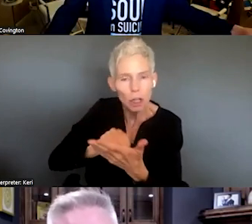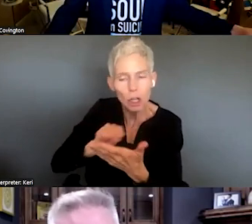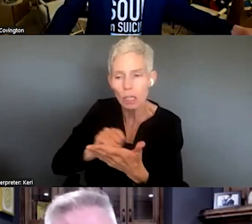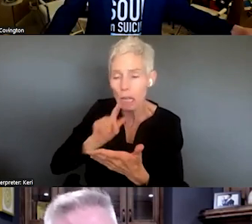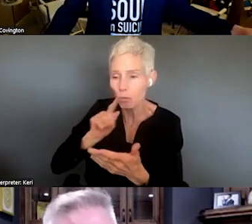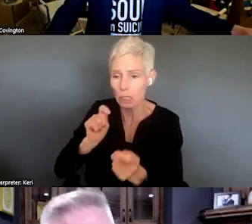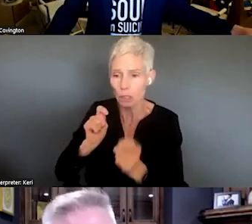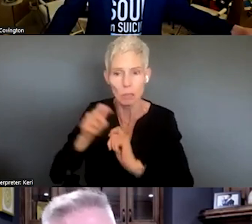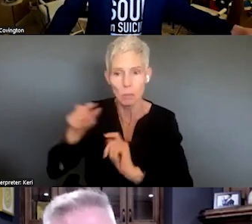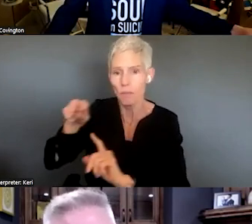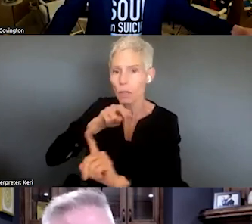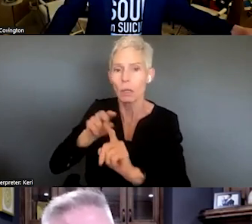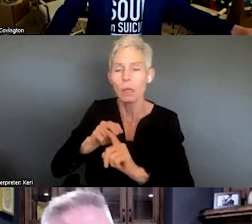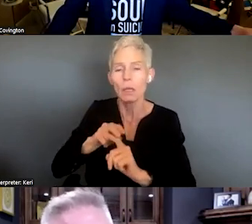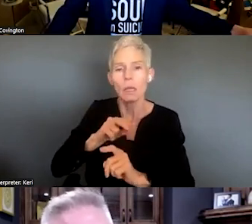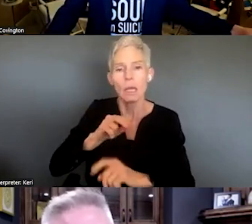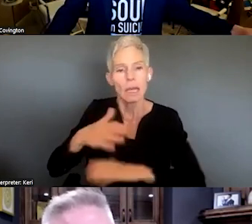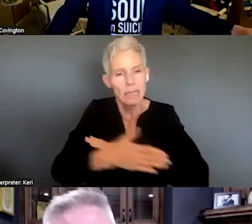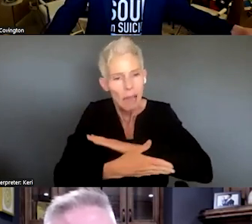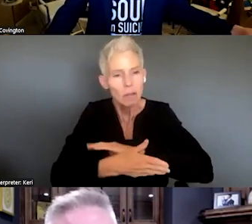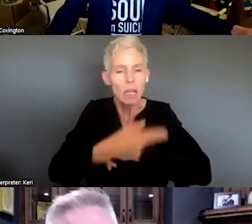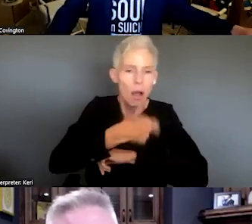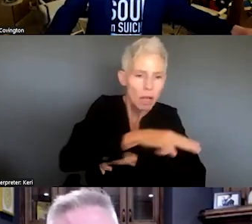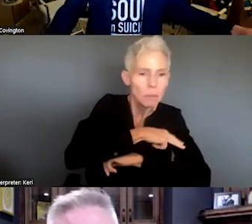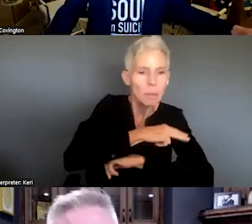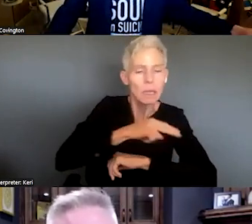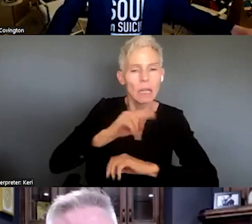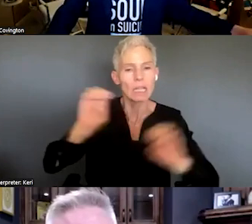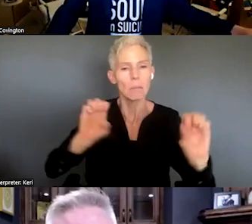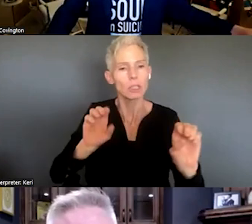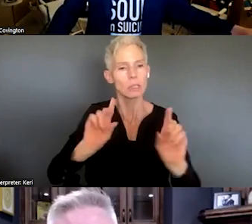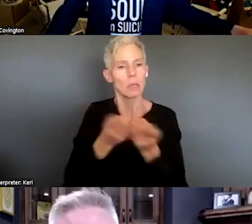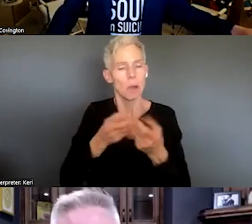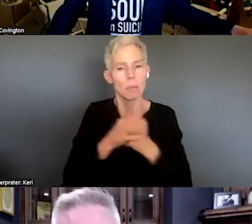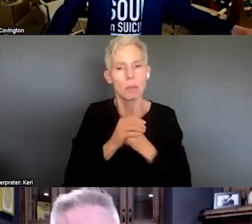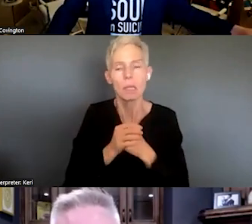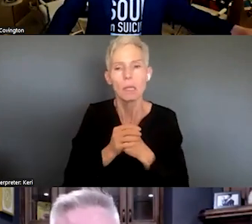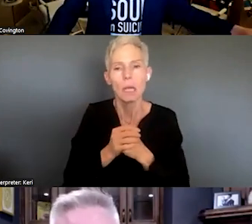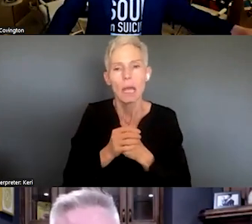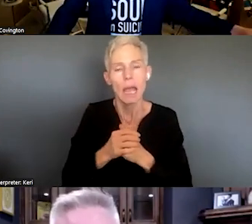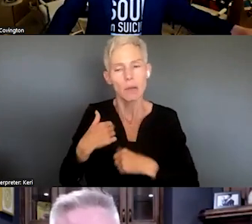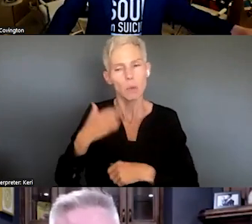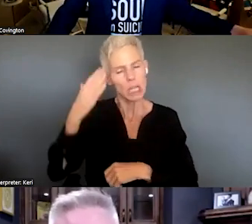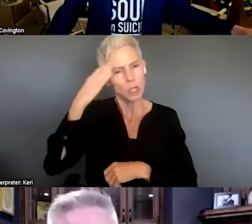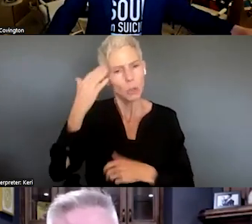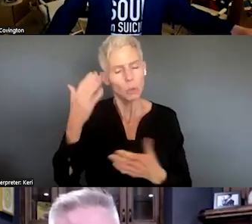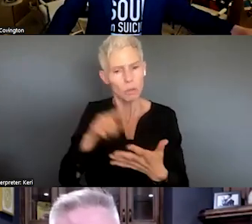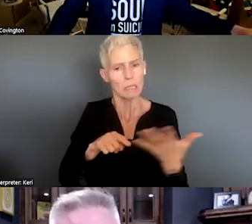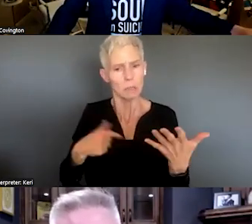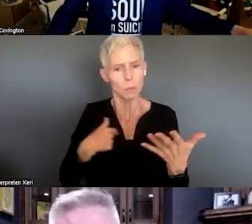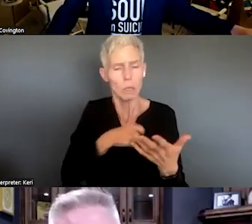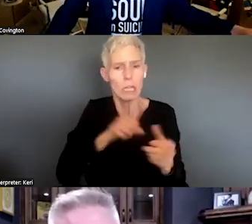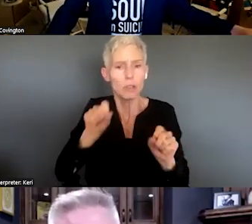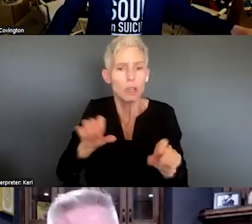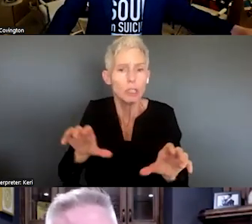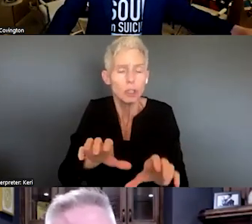dramatically. The county hospital emergency department. And knowing in there what we were capable of theoretically